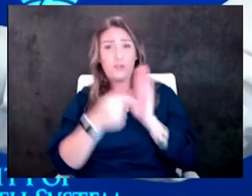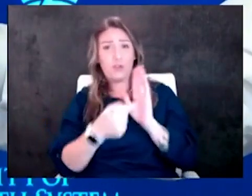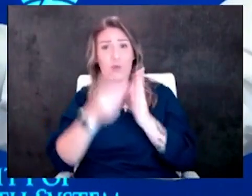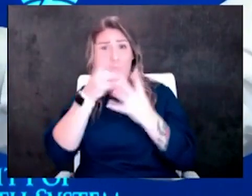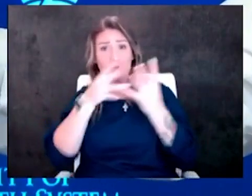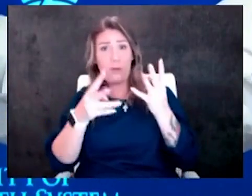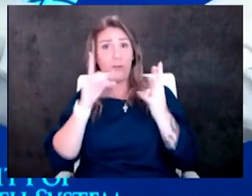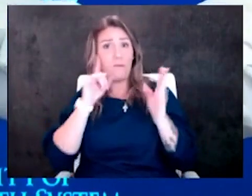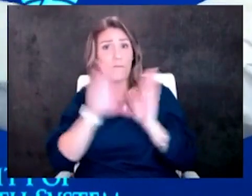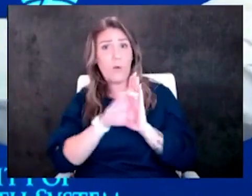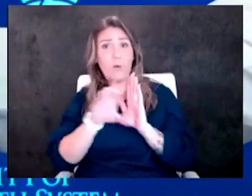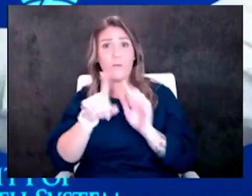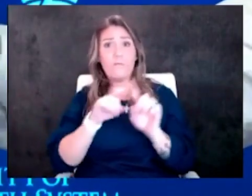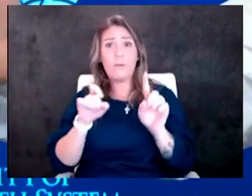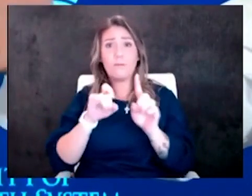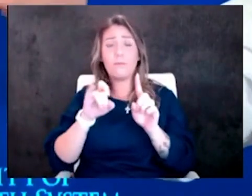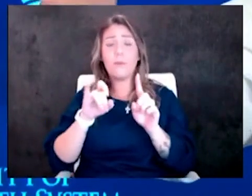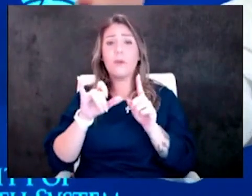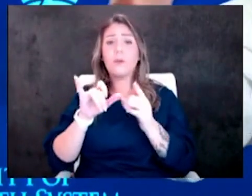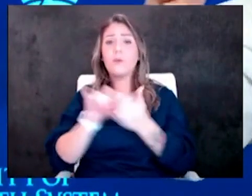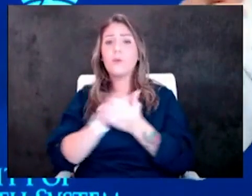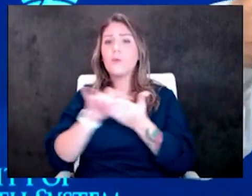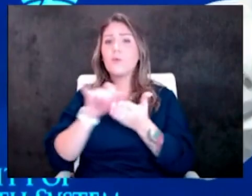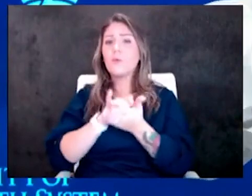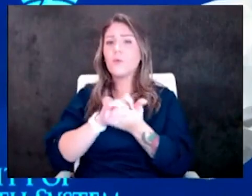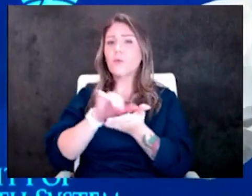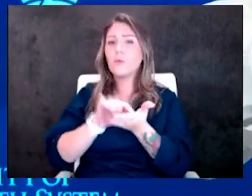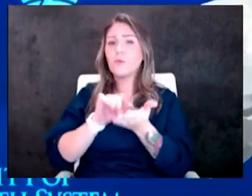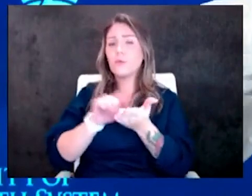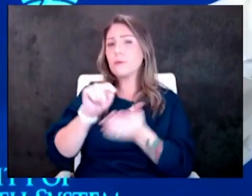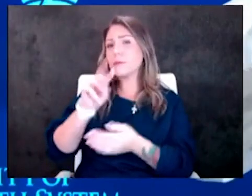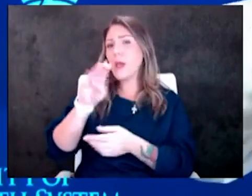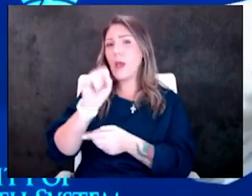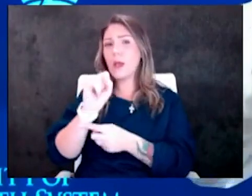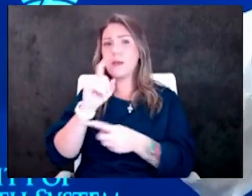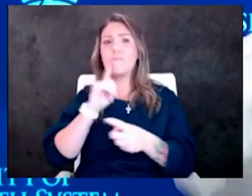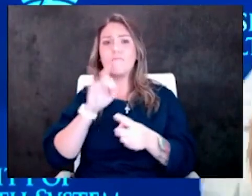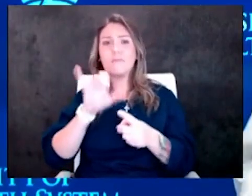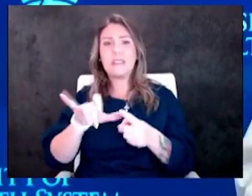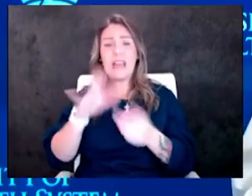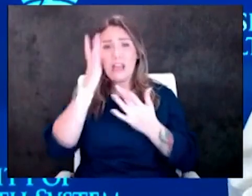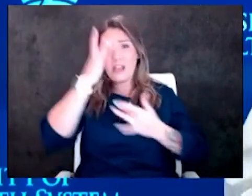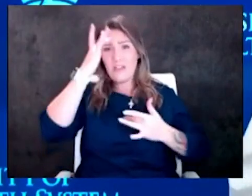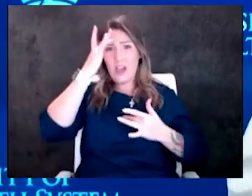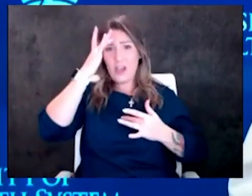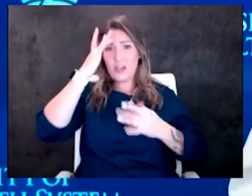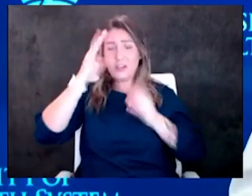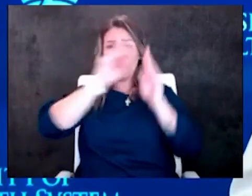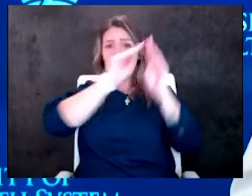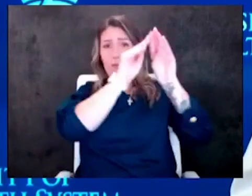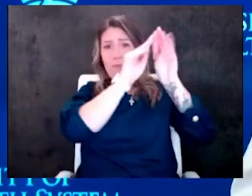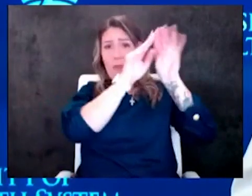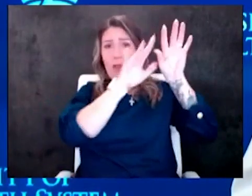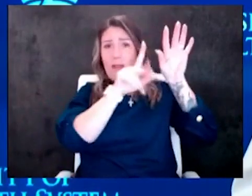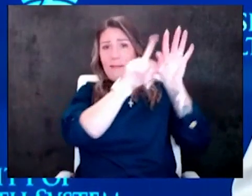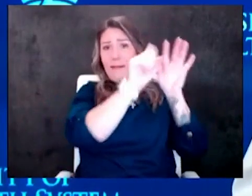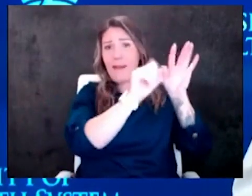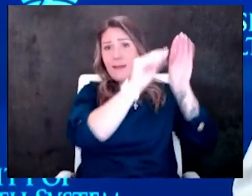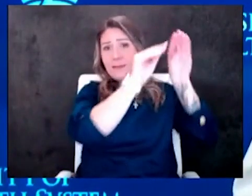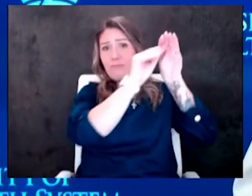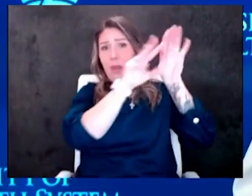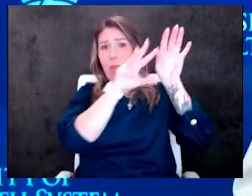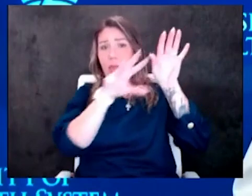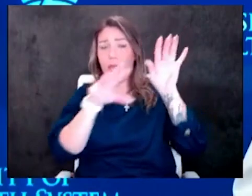from the New York Times, demonstrating the march of the virus across Kansas into Missouri now, and so I think we have to beware